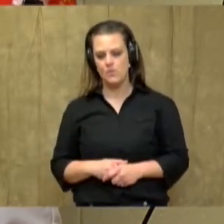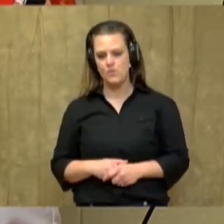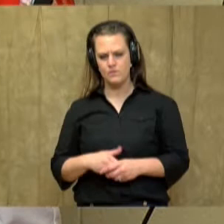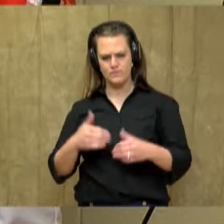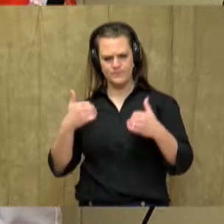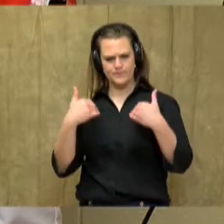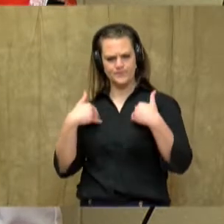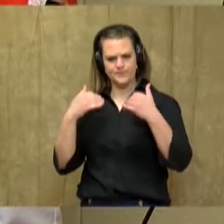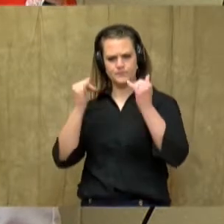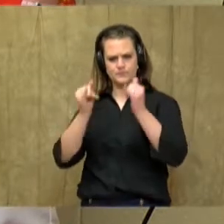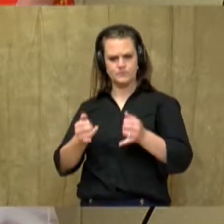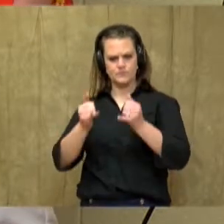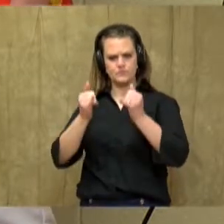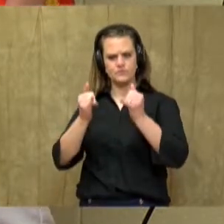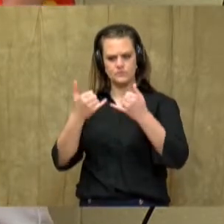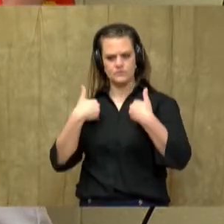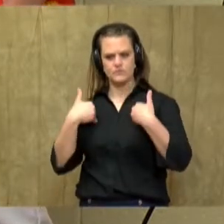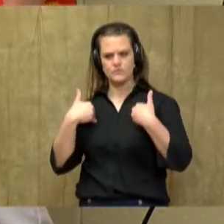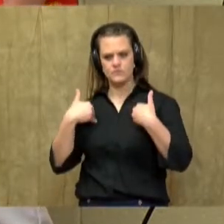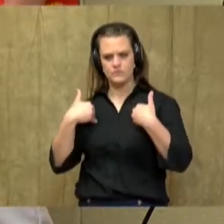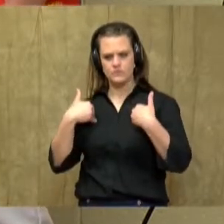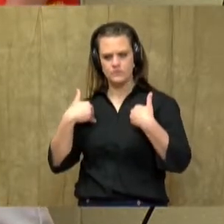Does it have any parallel lines?